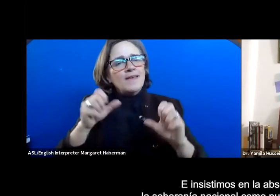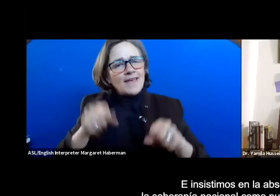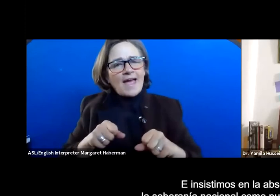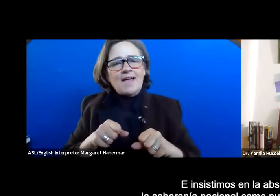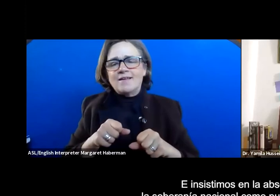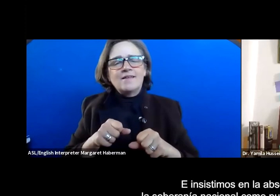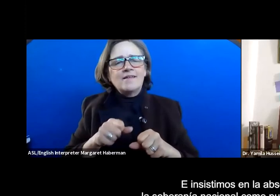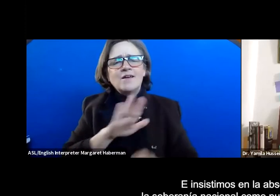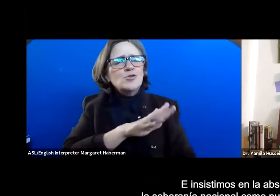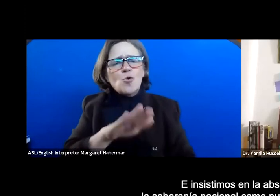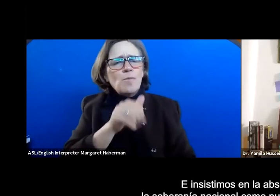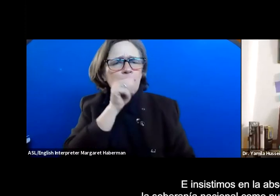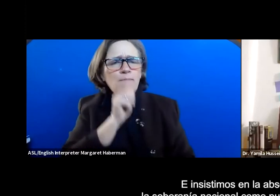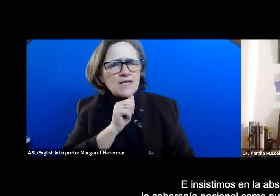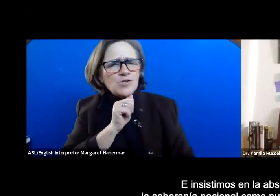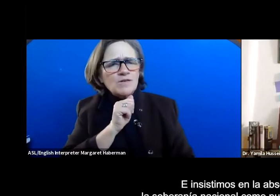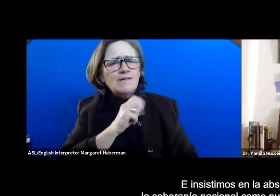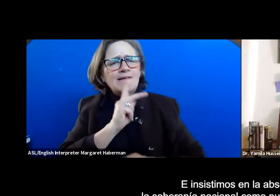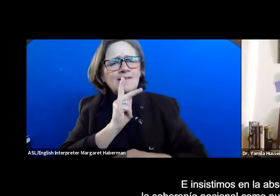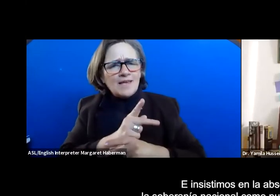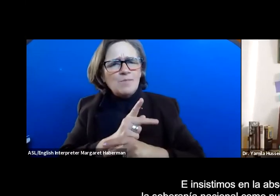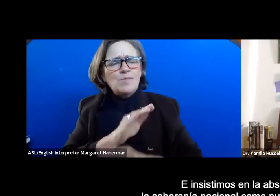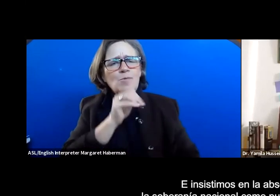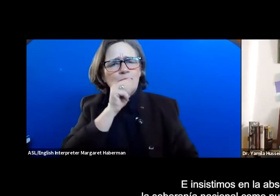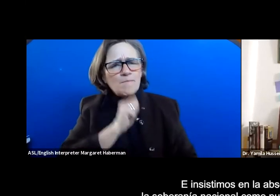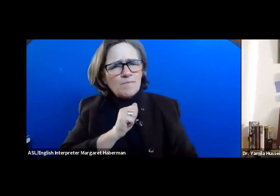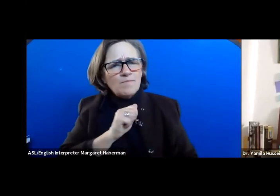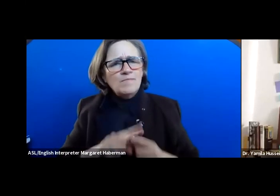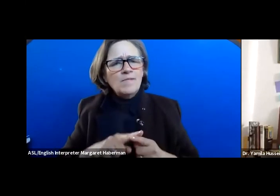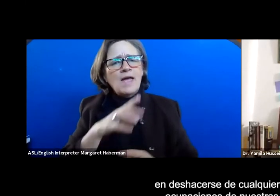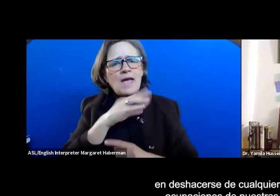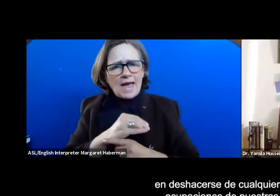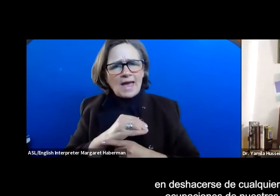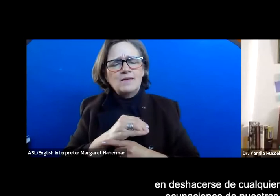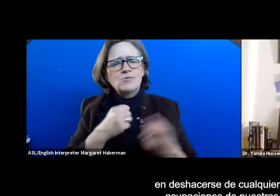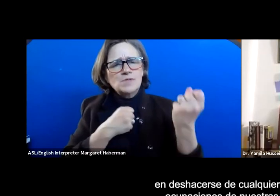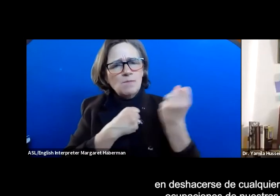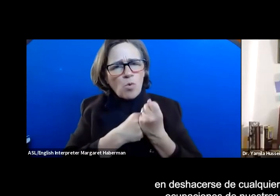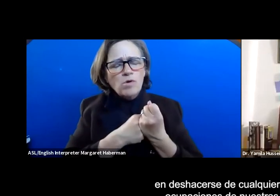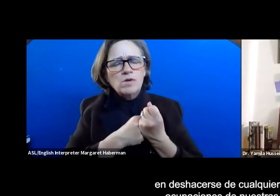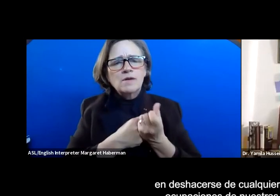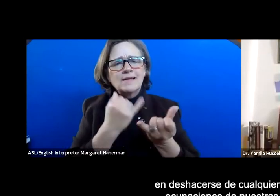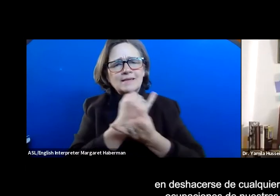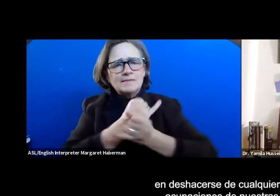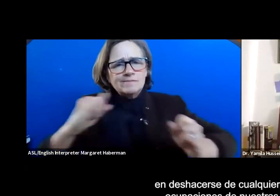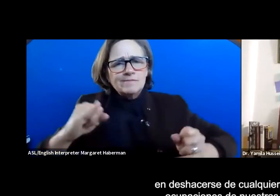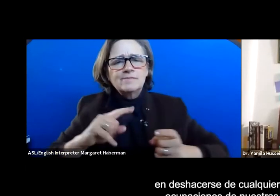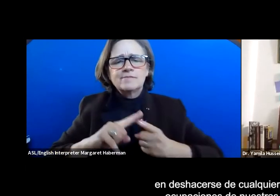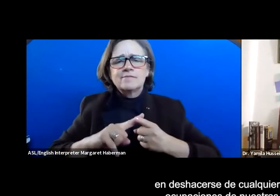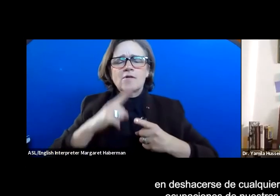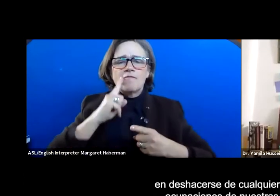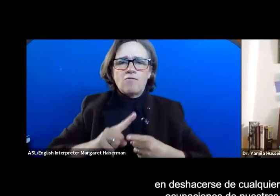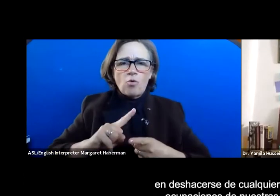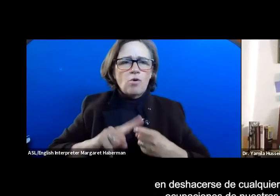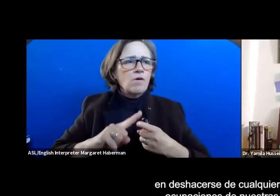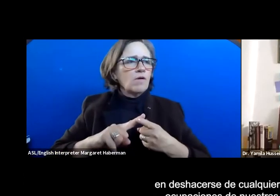And we insist on absolute national sovereignty as indigenous people, on getting rid of any foreign occupations